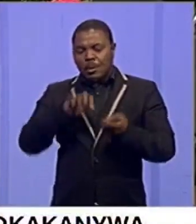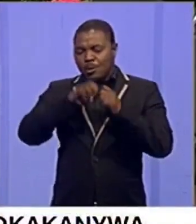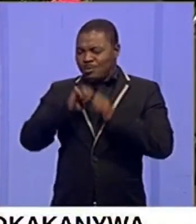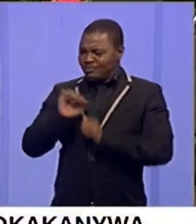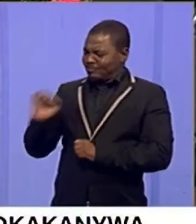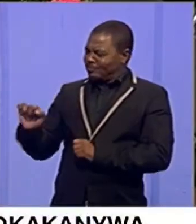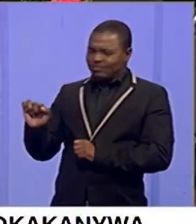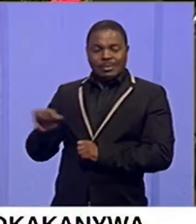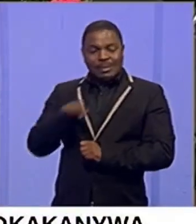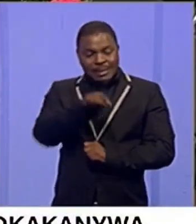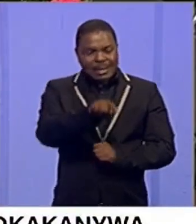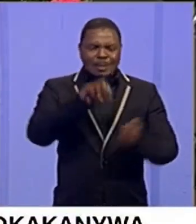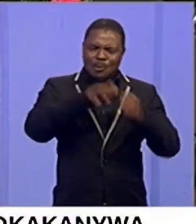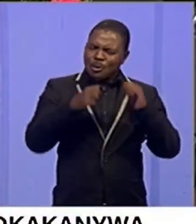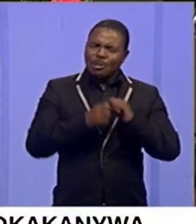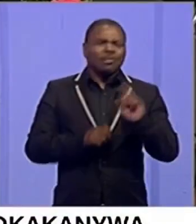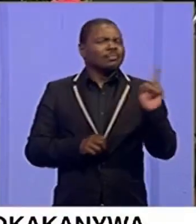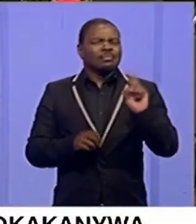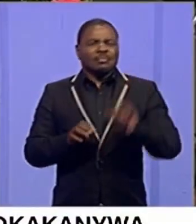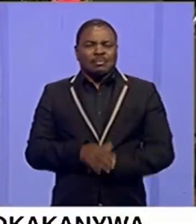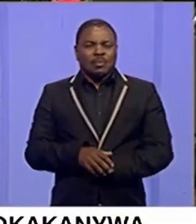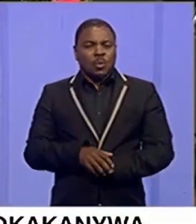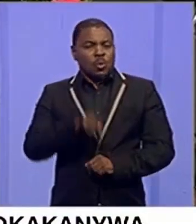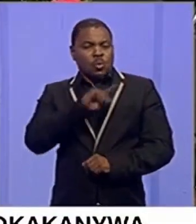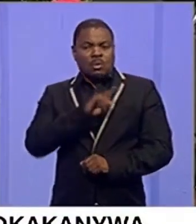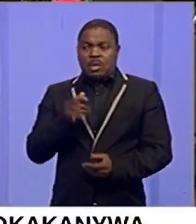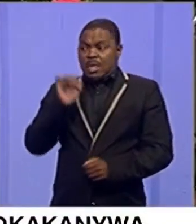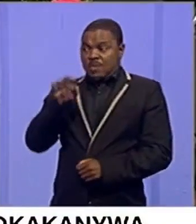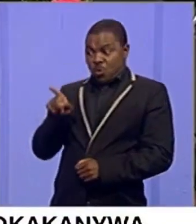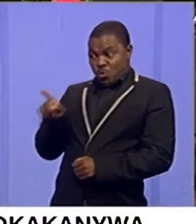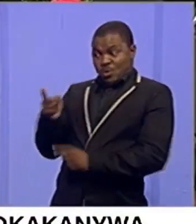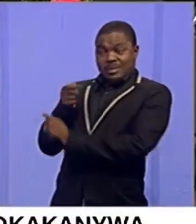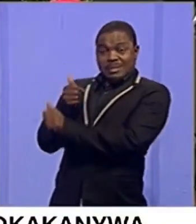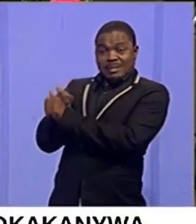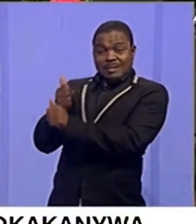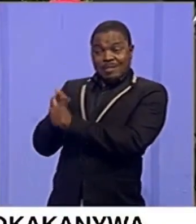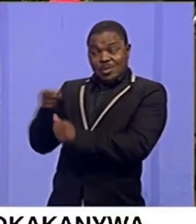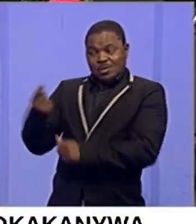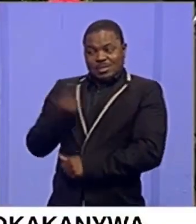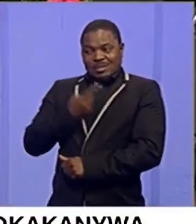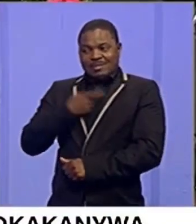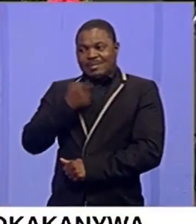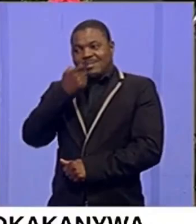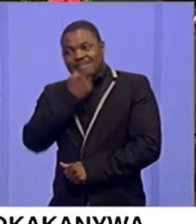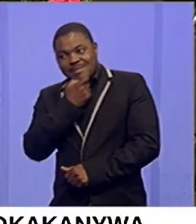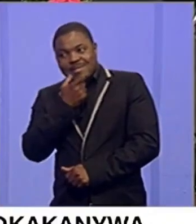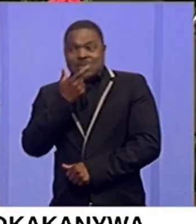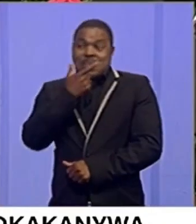a problem. What if Museveni is lesbian or gay himself?